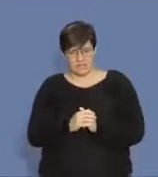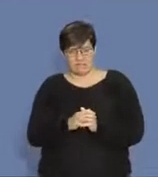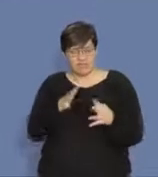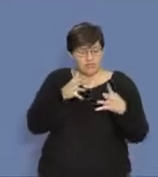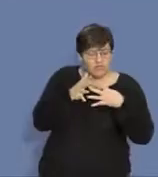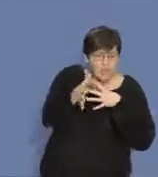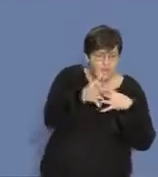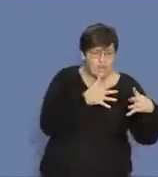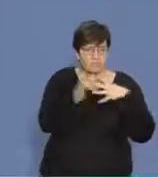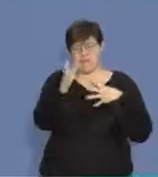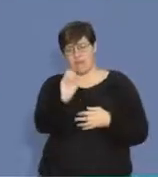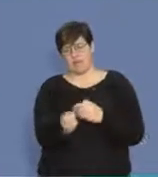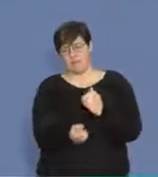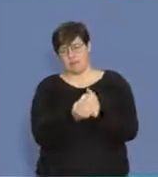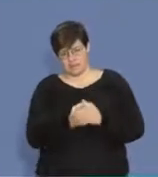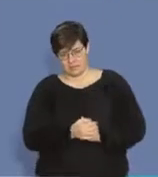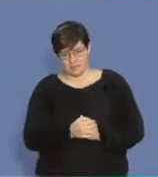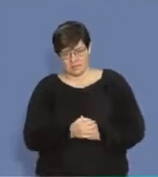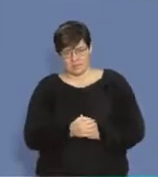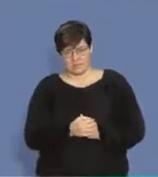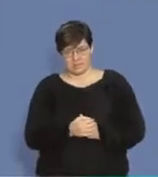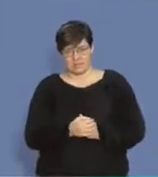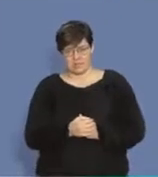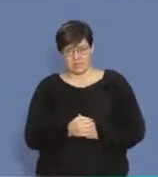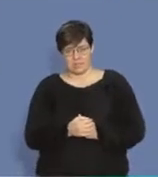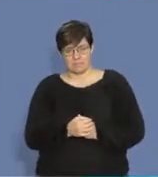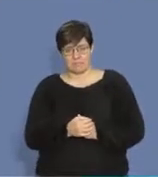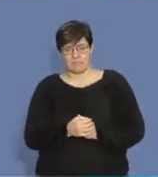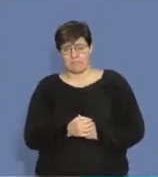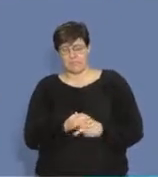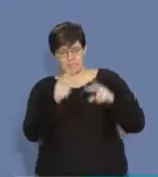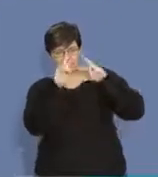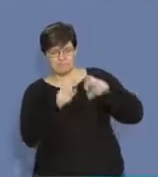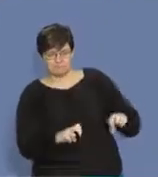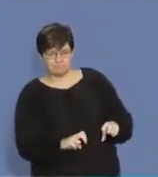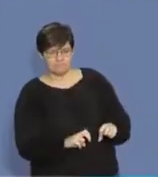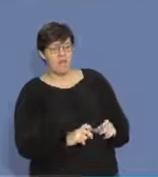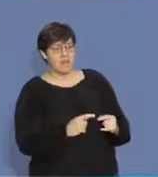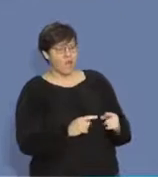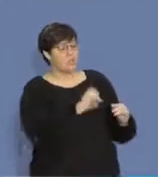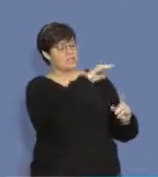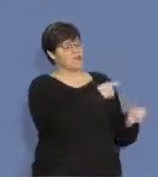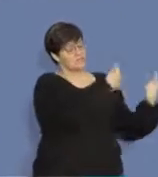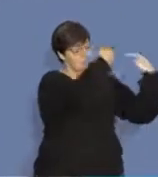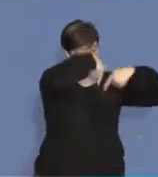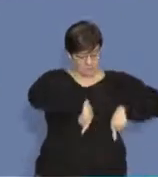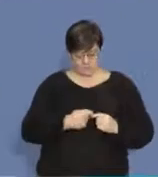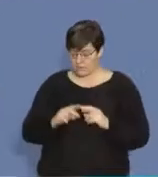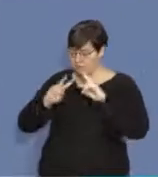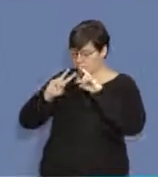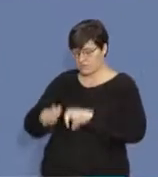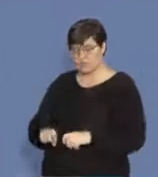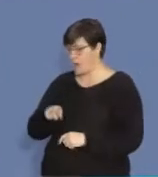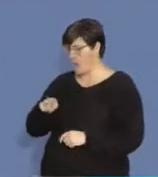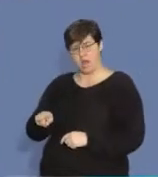Transparency. Obviously, if you have an investigation and SARS comes and check on you and they find that